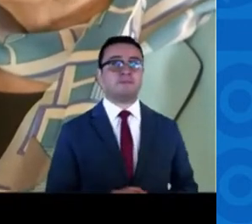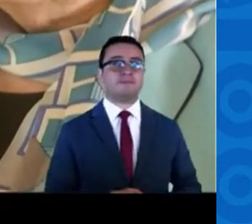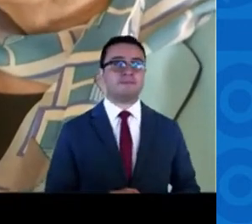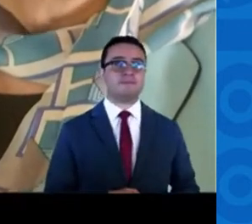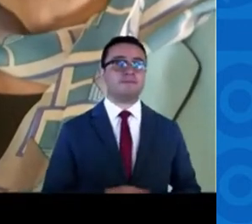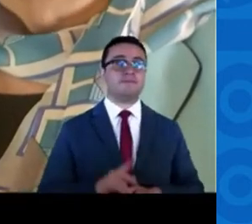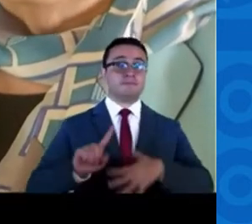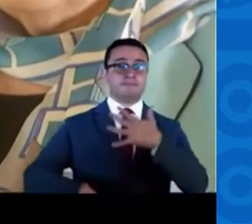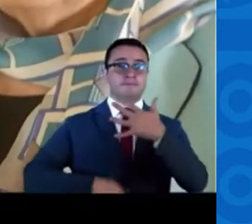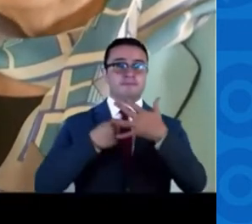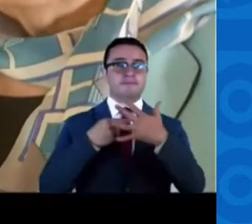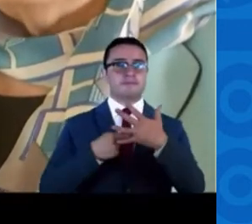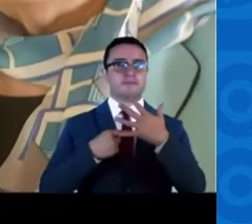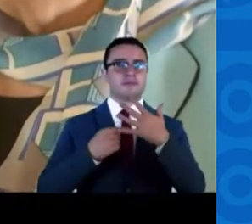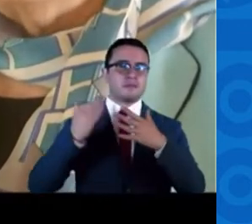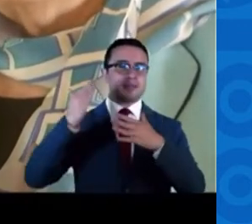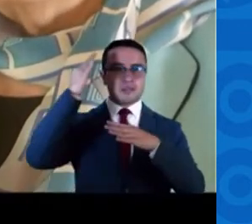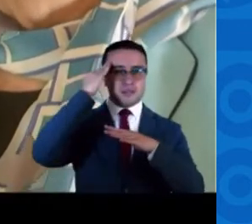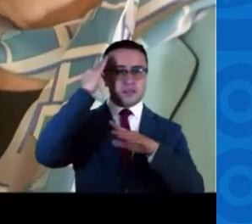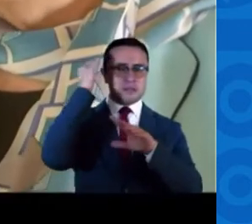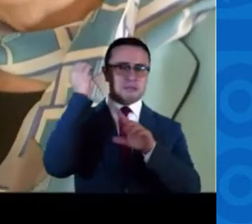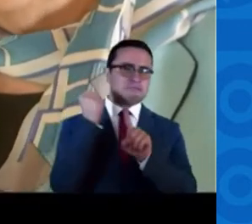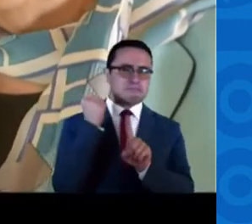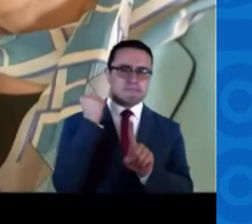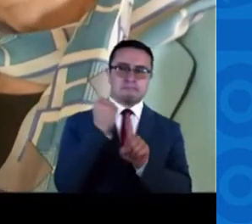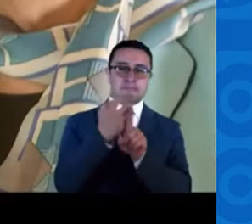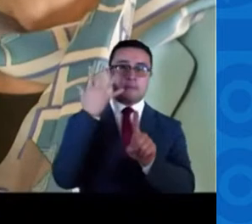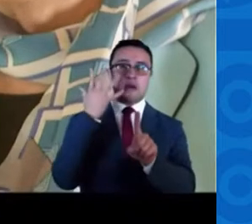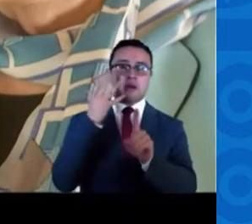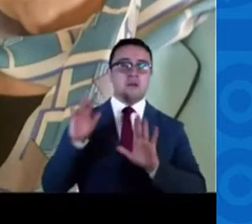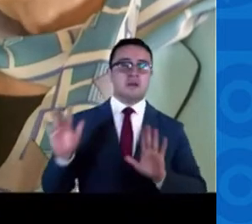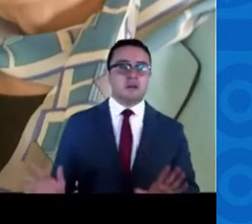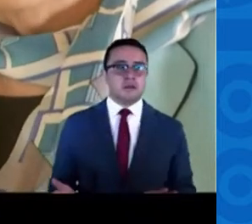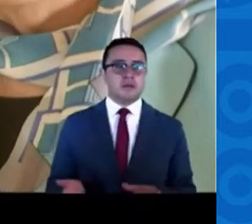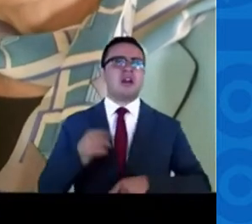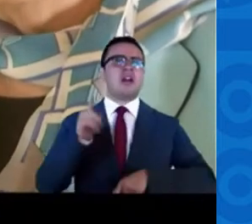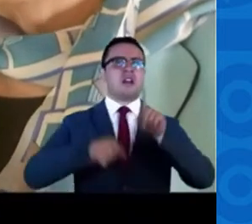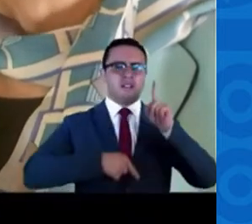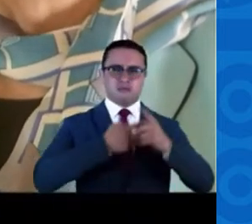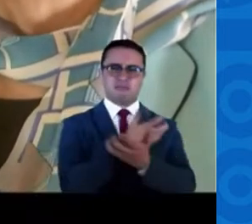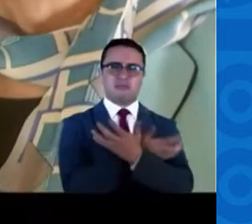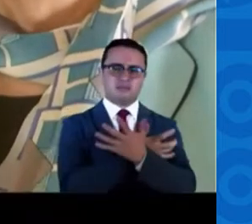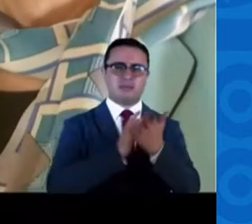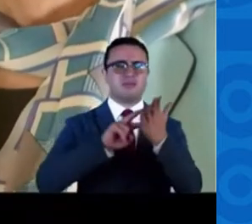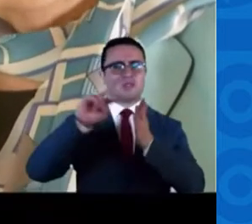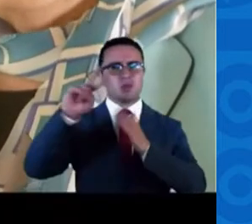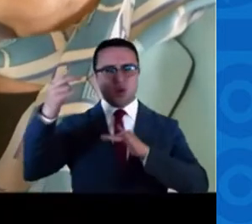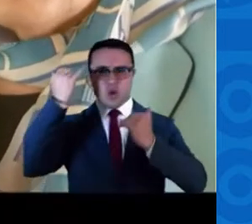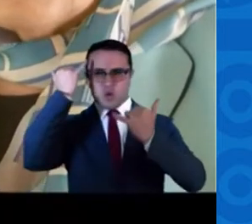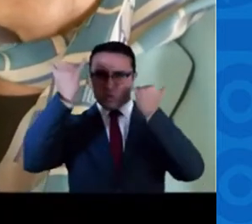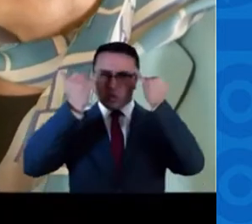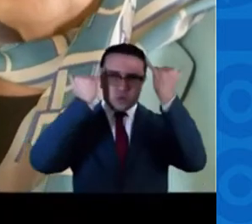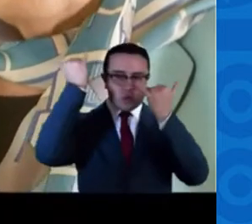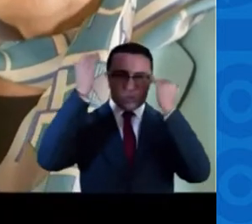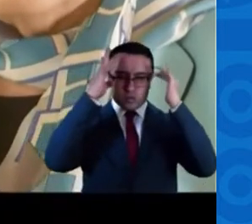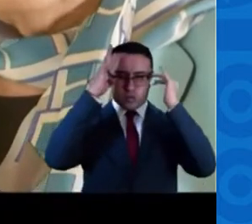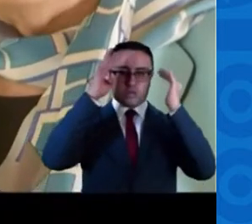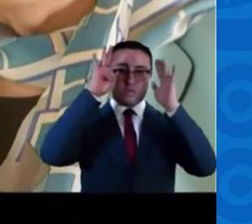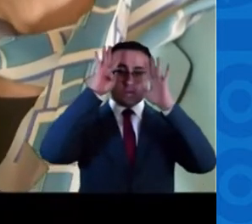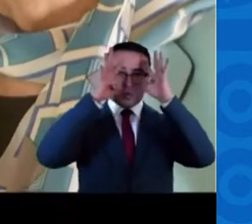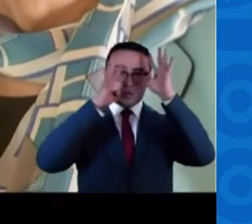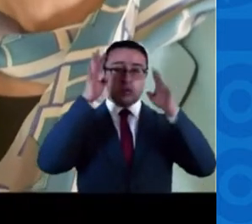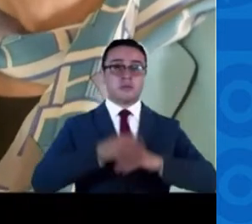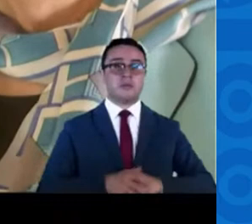criteria in the public policies that have to do with the food systems, and